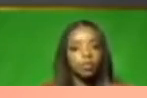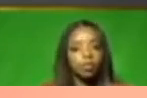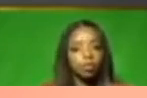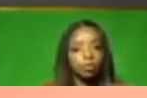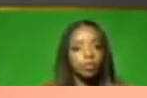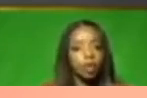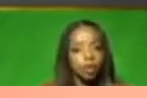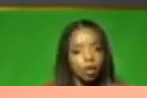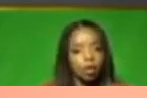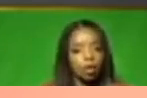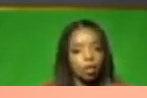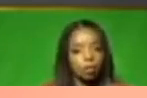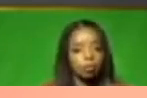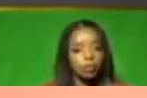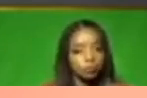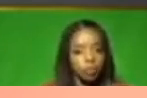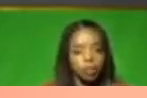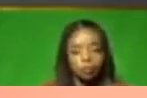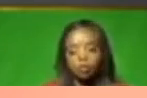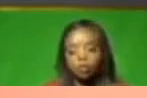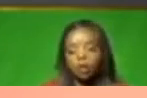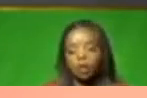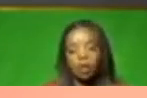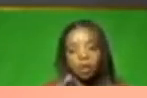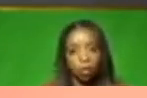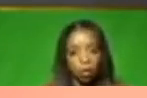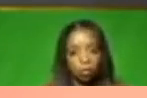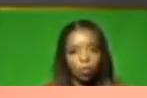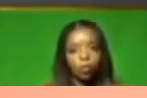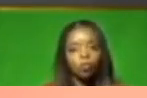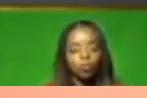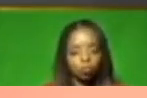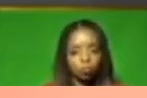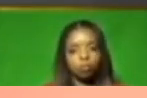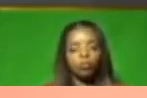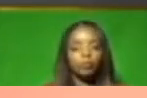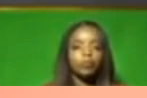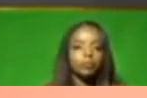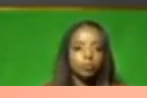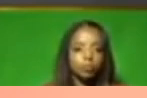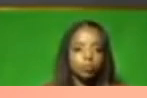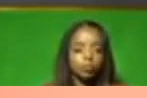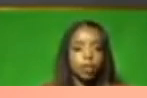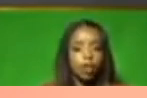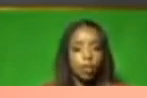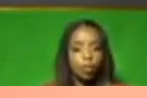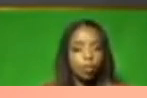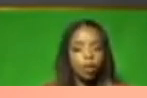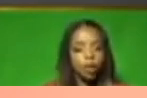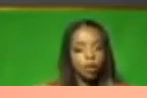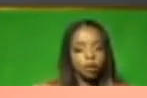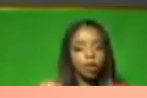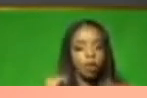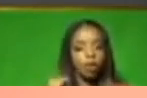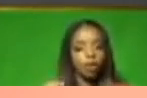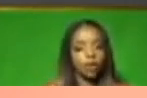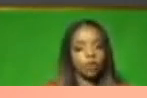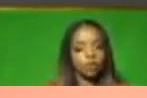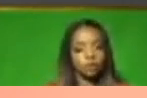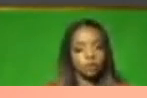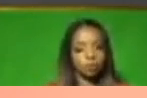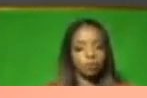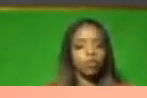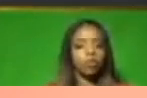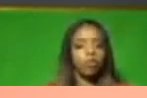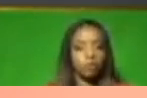unity, and central to the work of the presidency is to engender